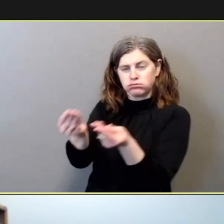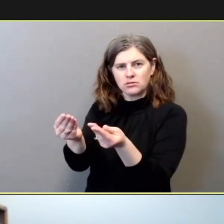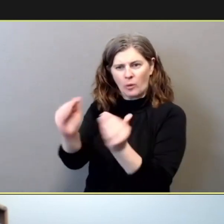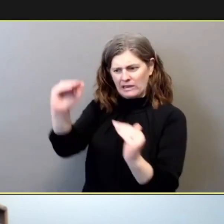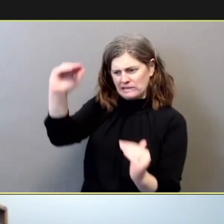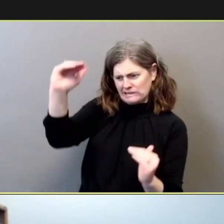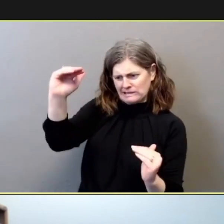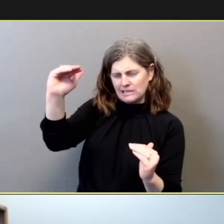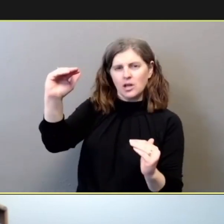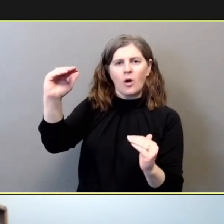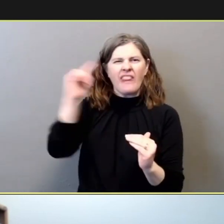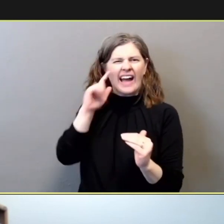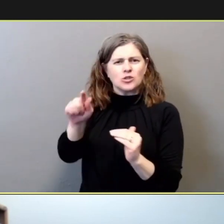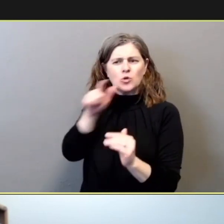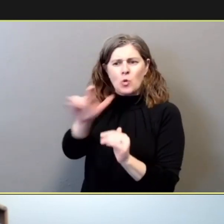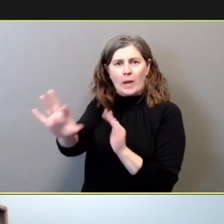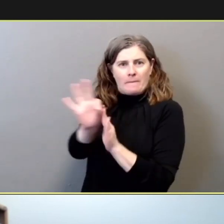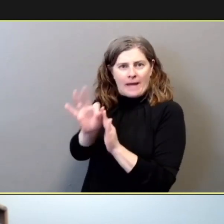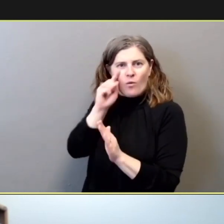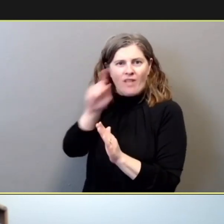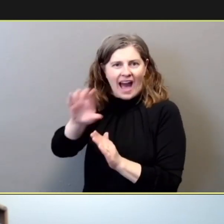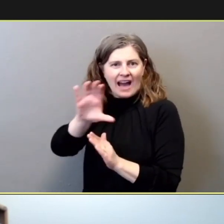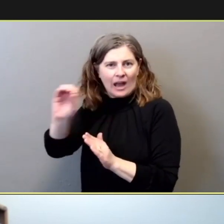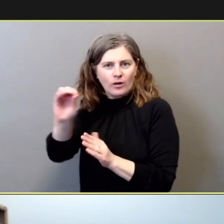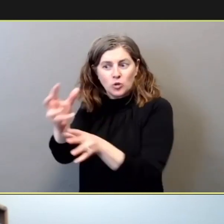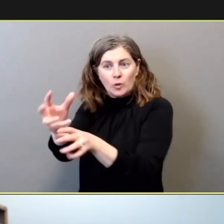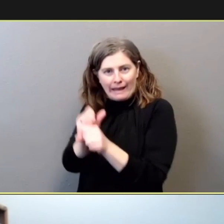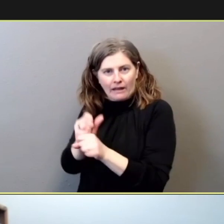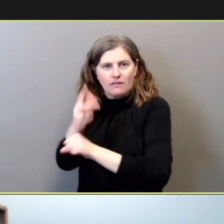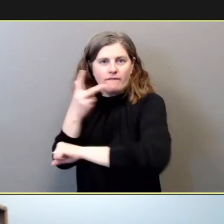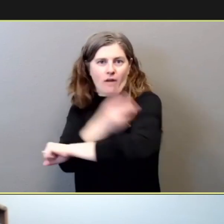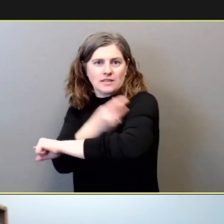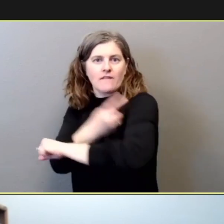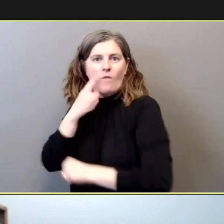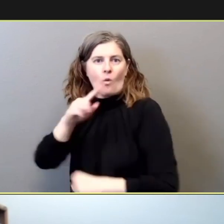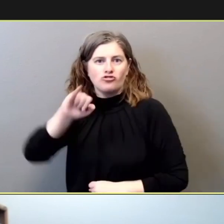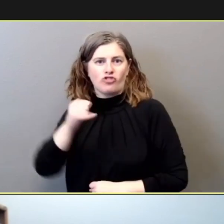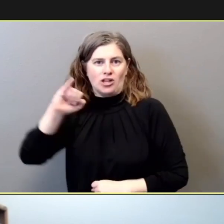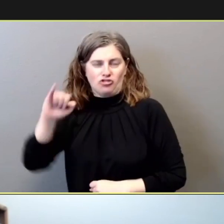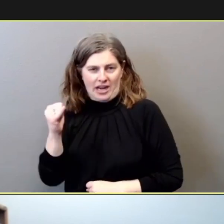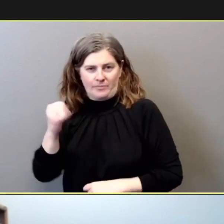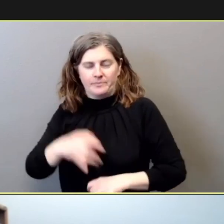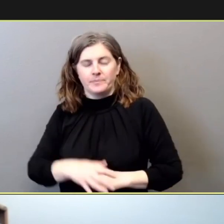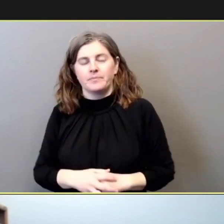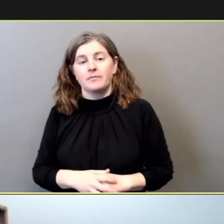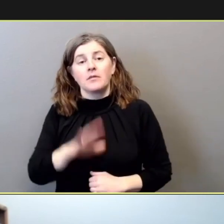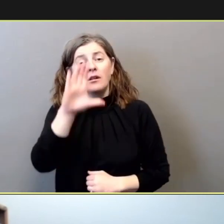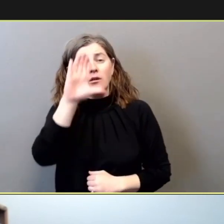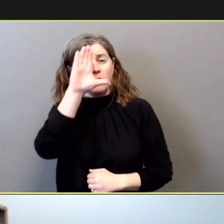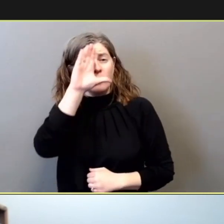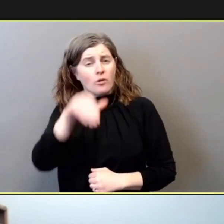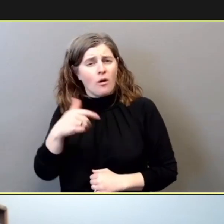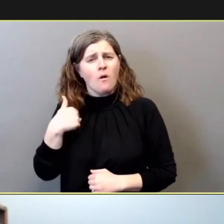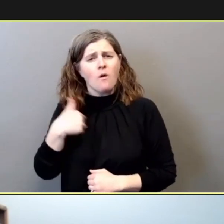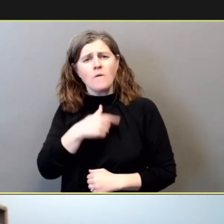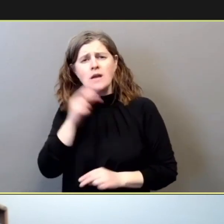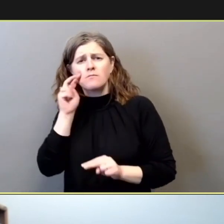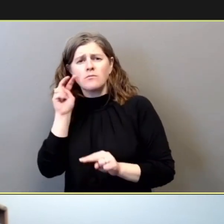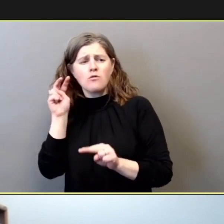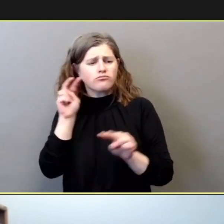a given county to receive vaccine doses, J&J. And, you know, as we look